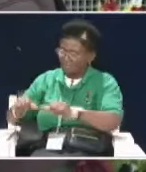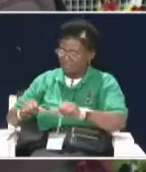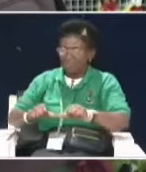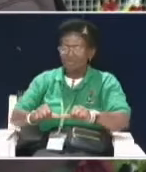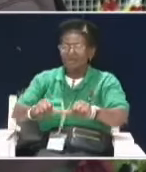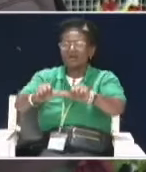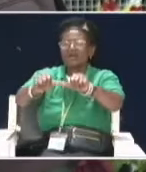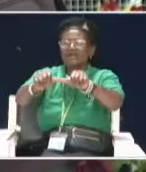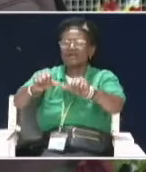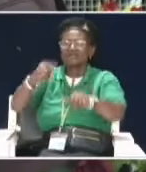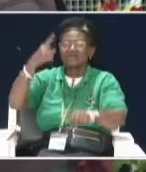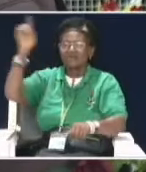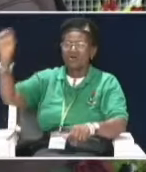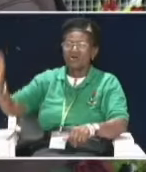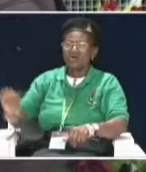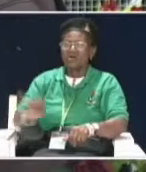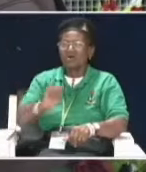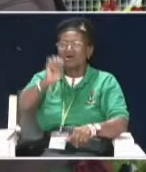endureth